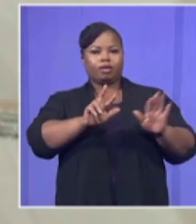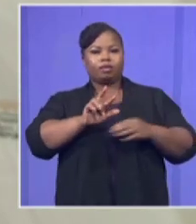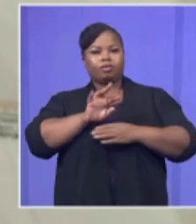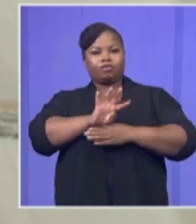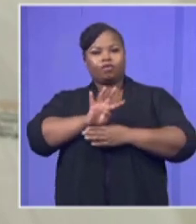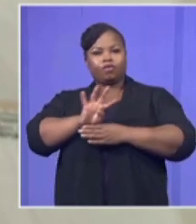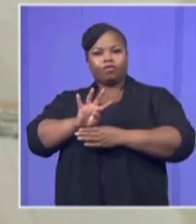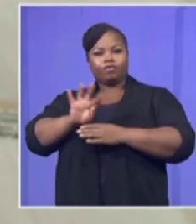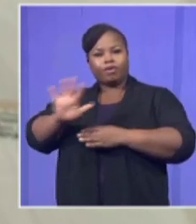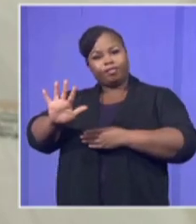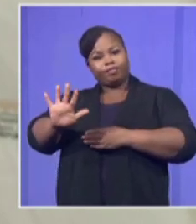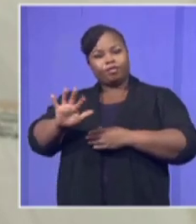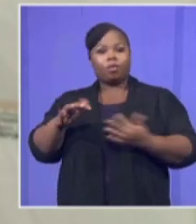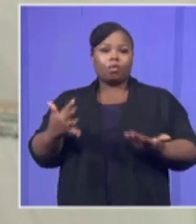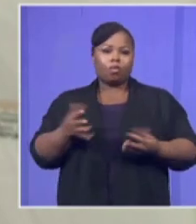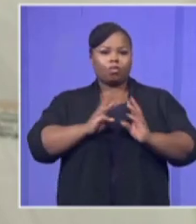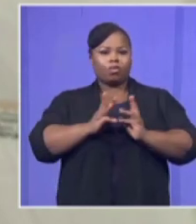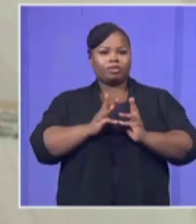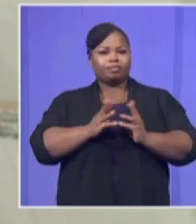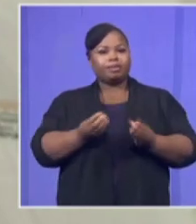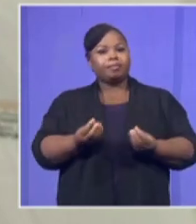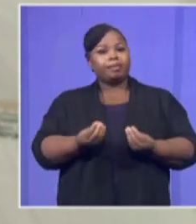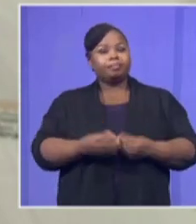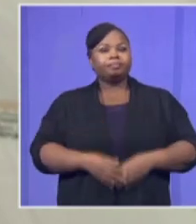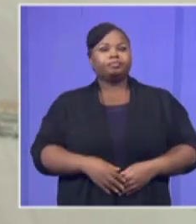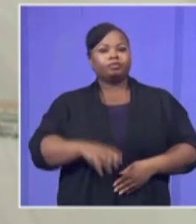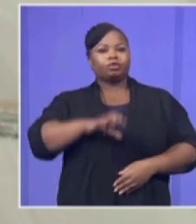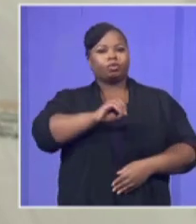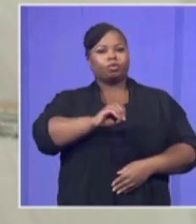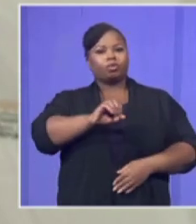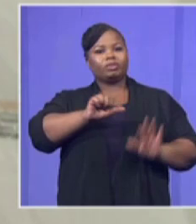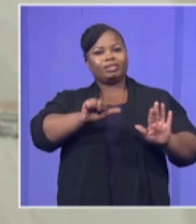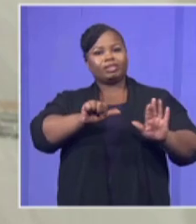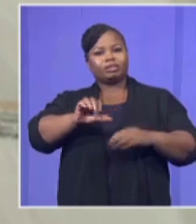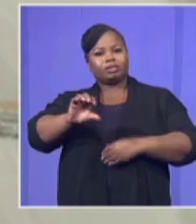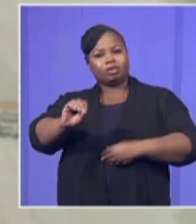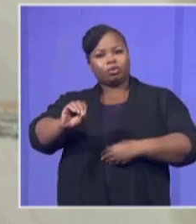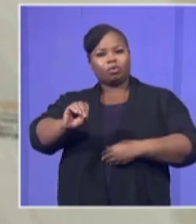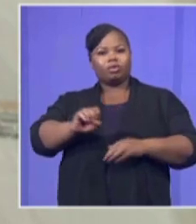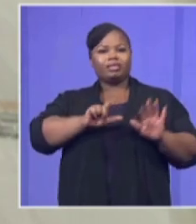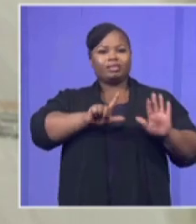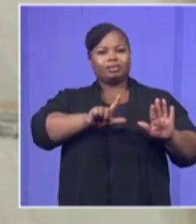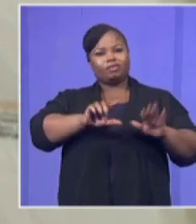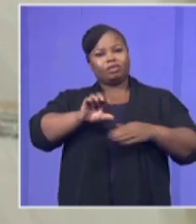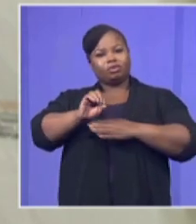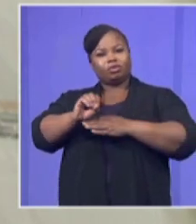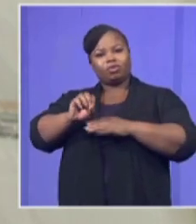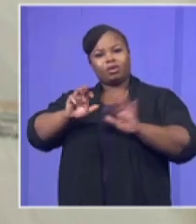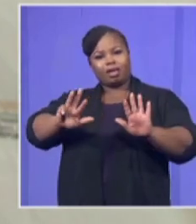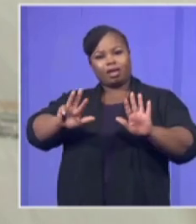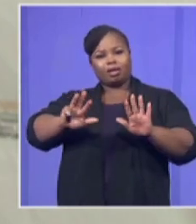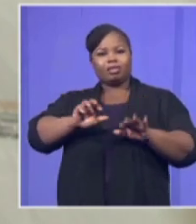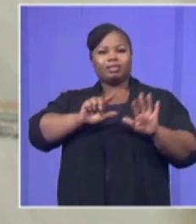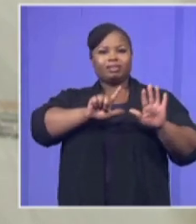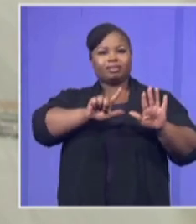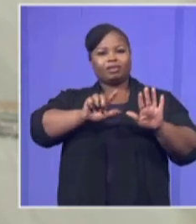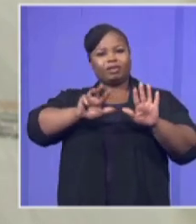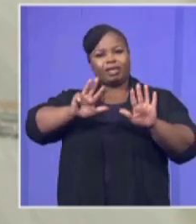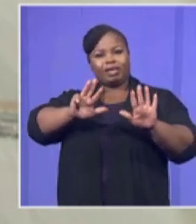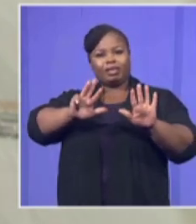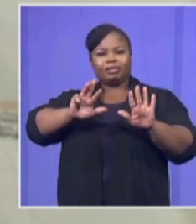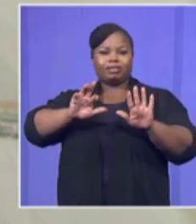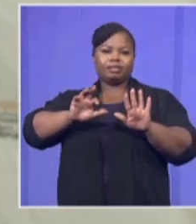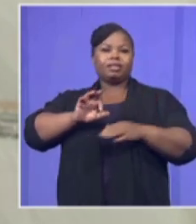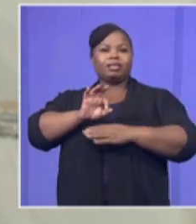48445, or a WhatsApp number to 060 709 7839. And